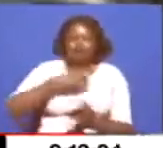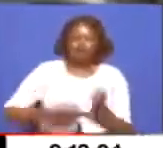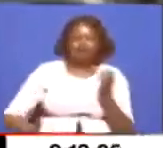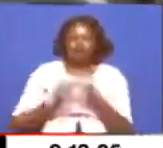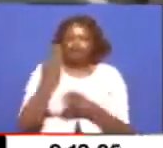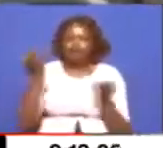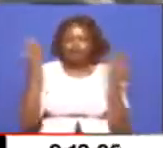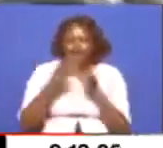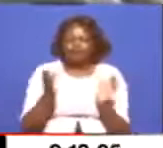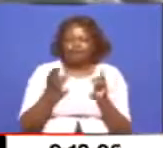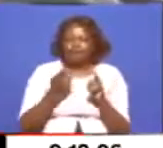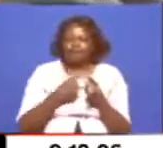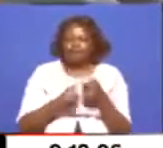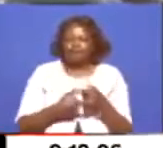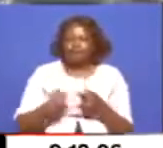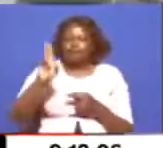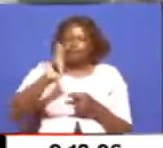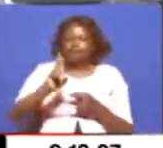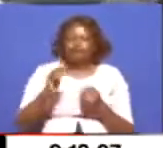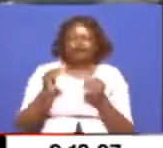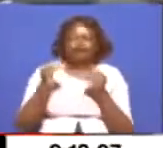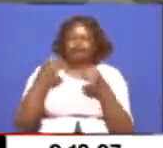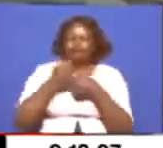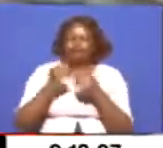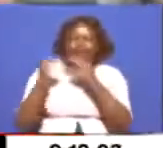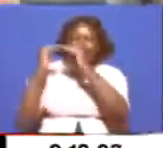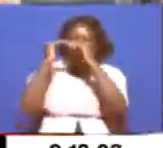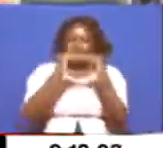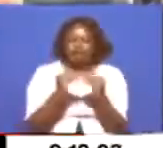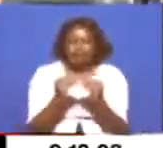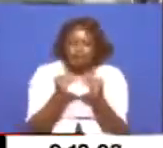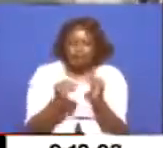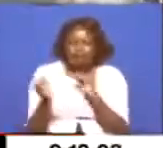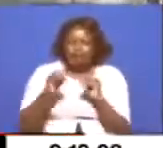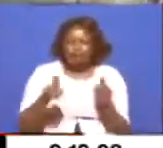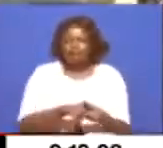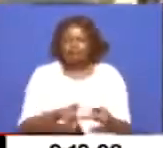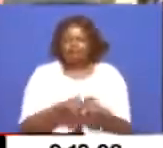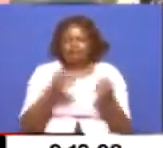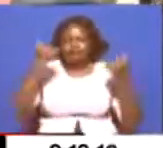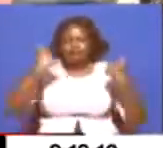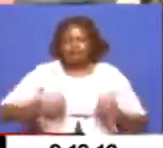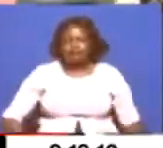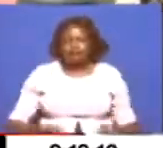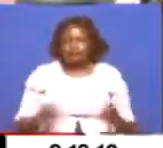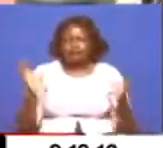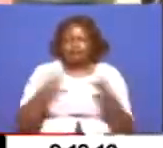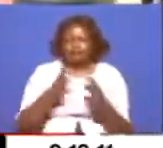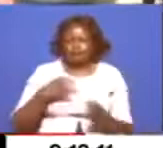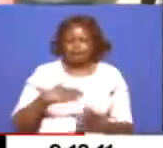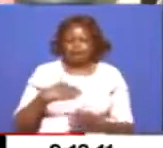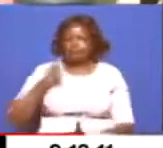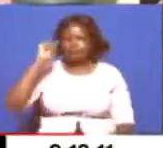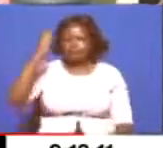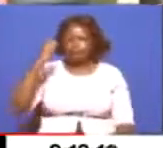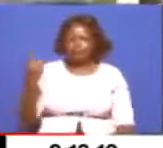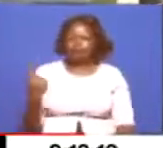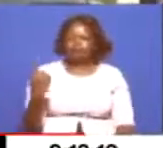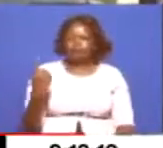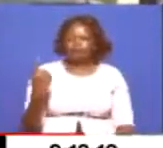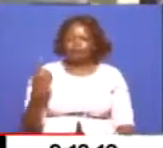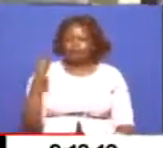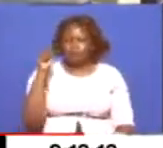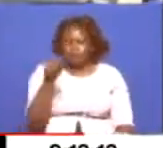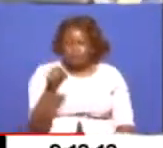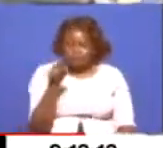And Uhuru made an equal contribution as I did. Na katika kundi yetu hii ya Kenya Kwanza, this is